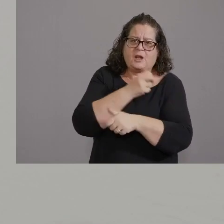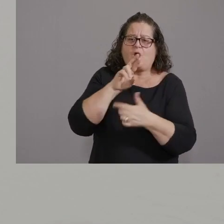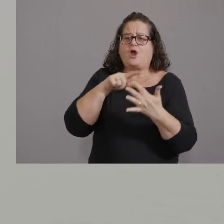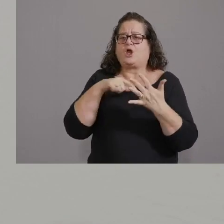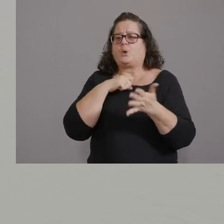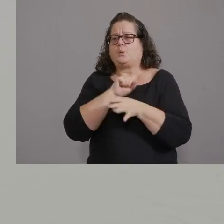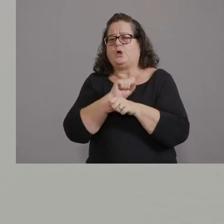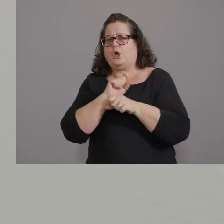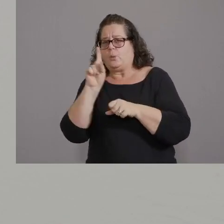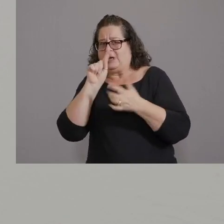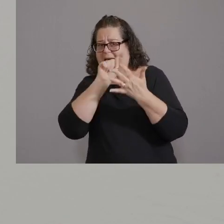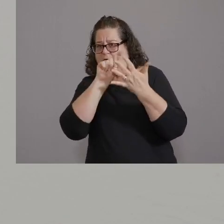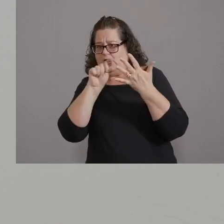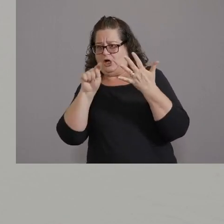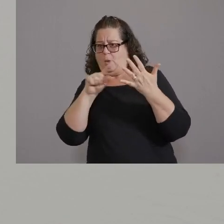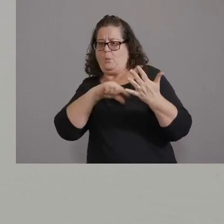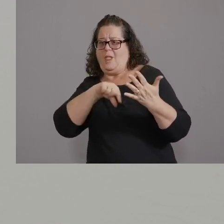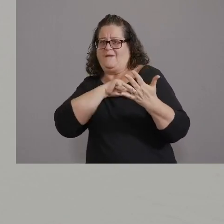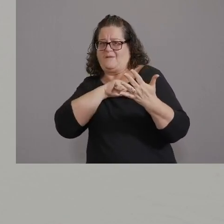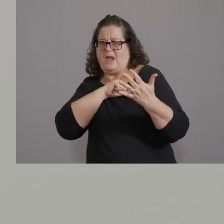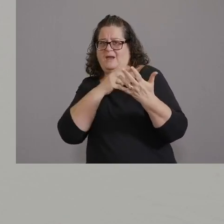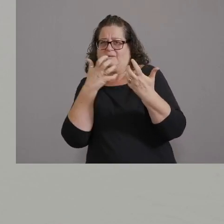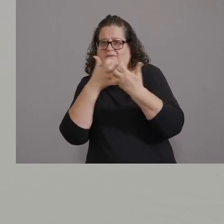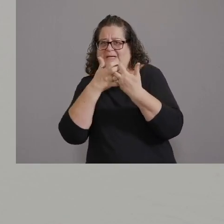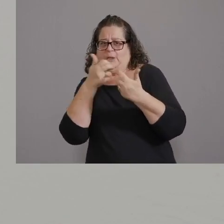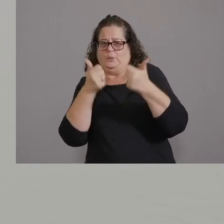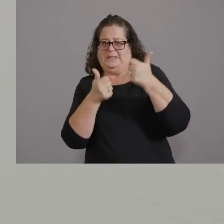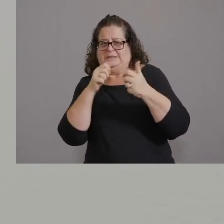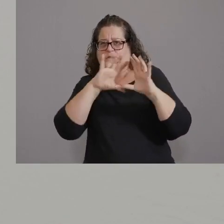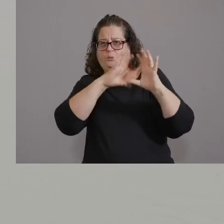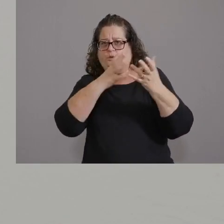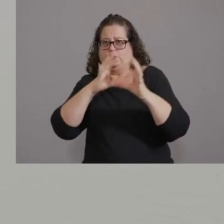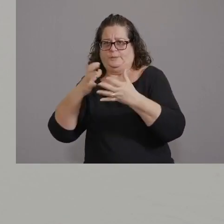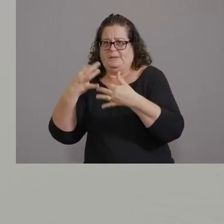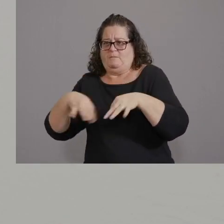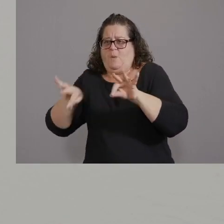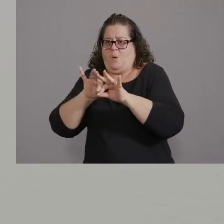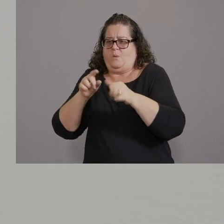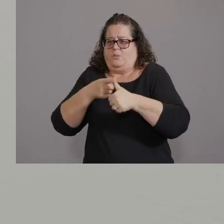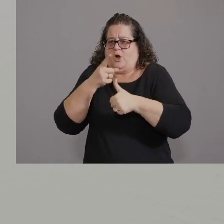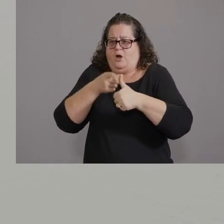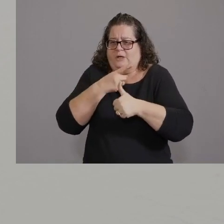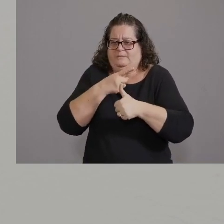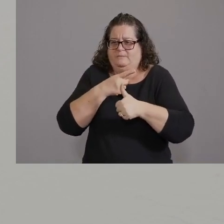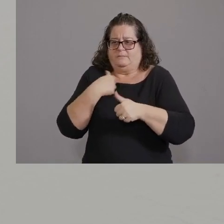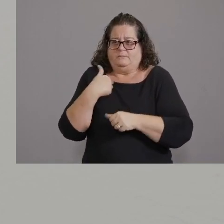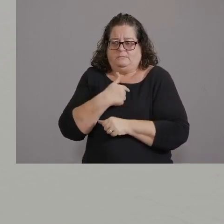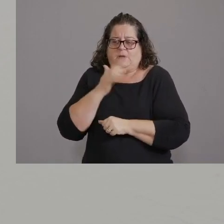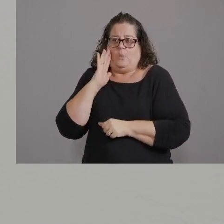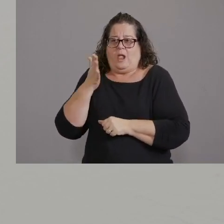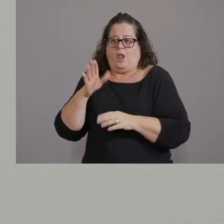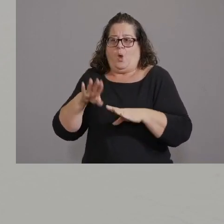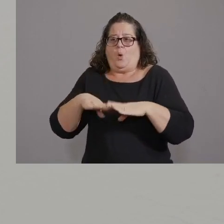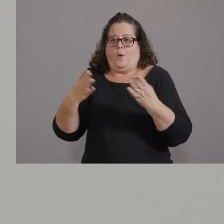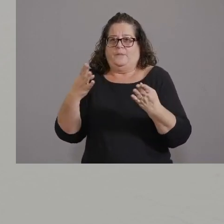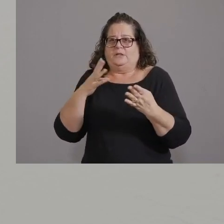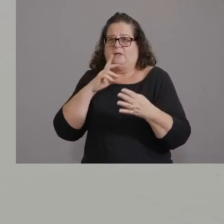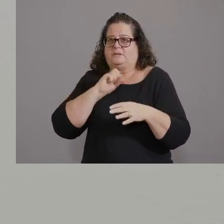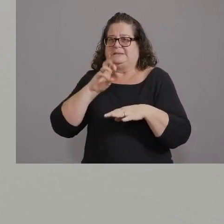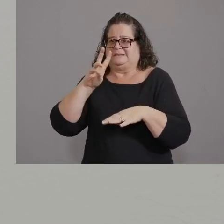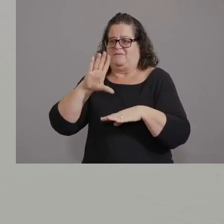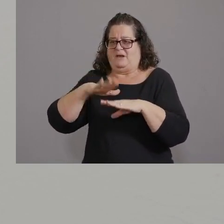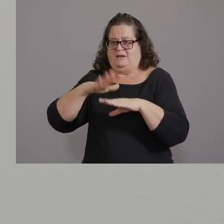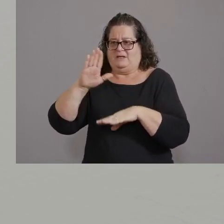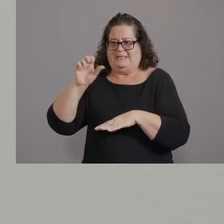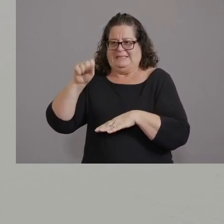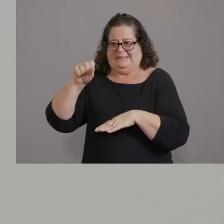priorities. We will be opening ours up to age 65, but Maricopa County will be keeping theirs at